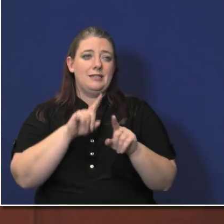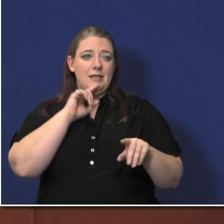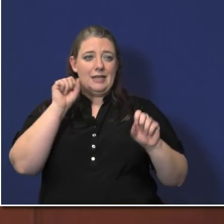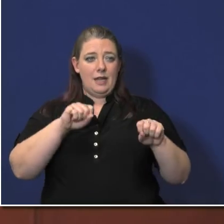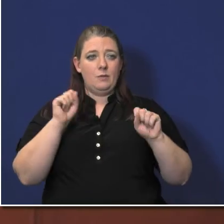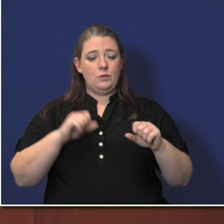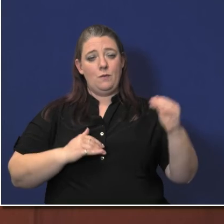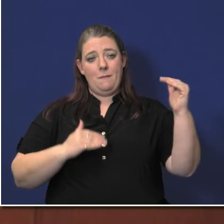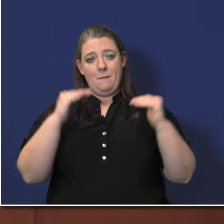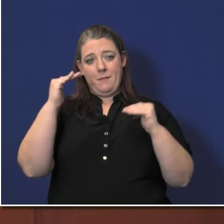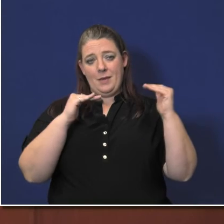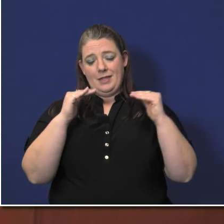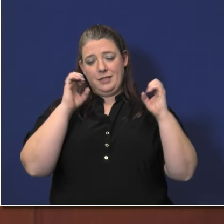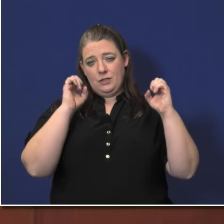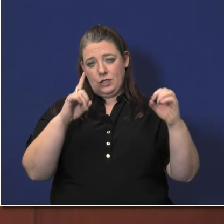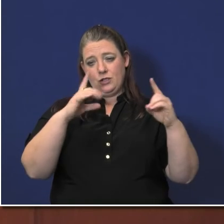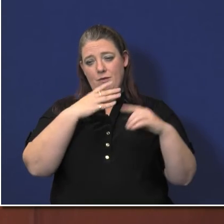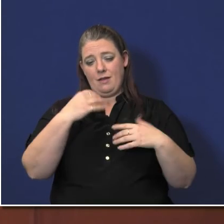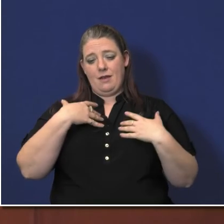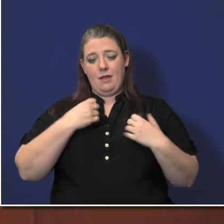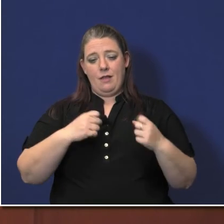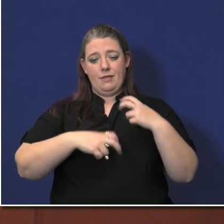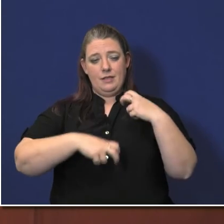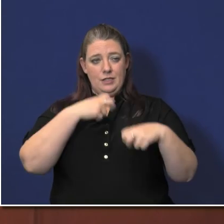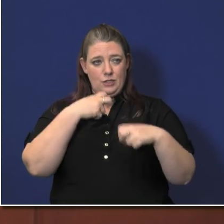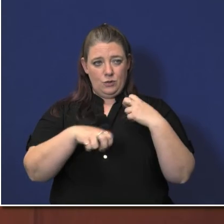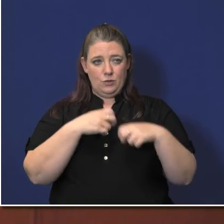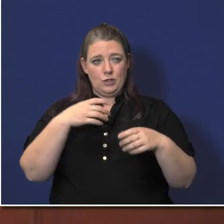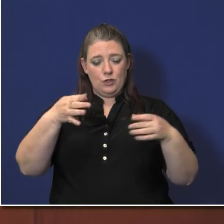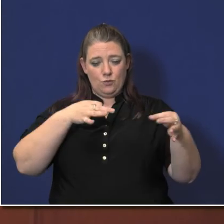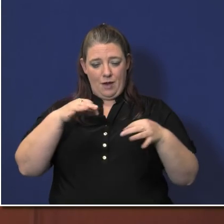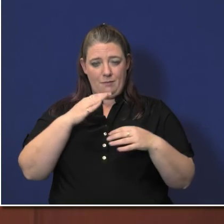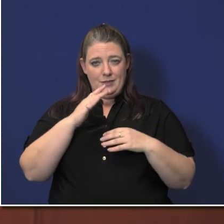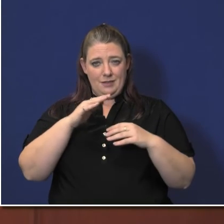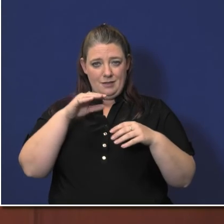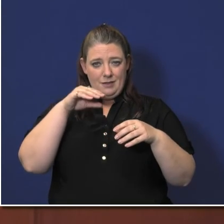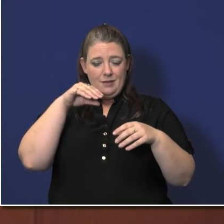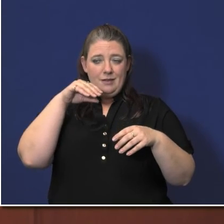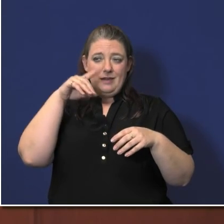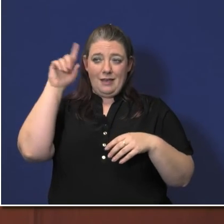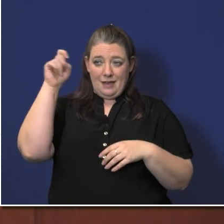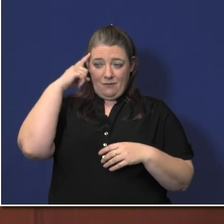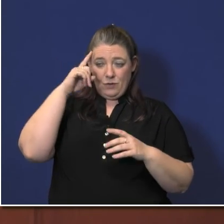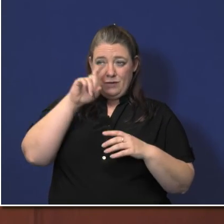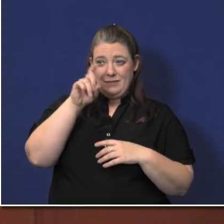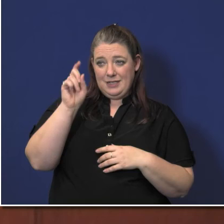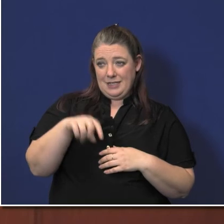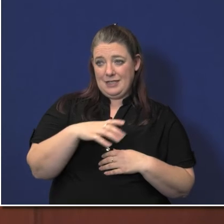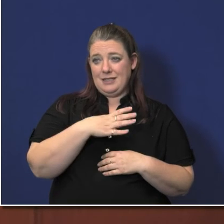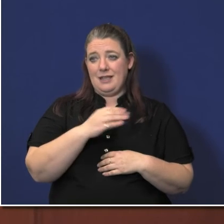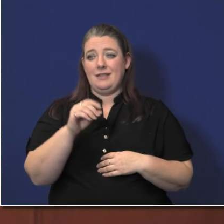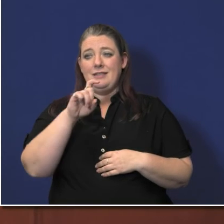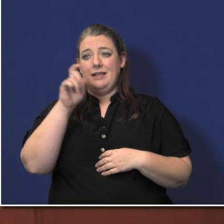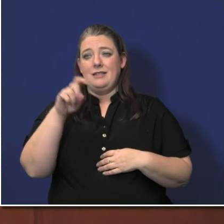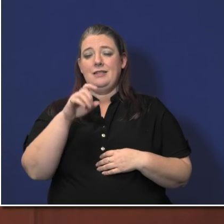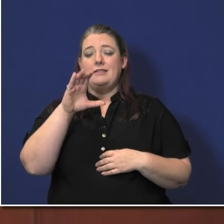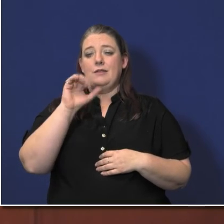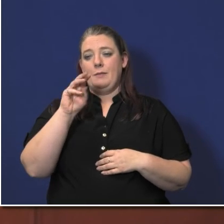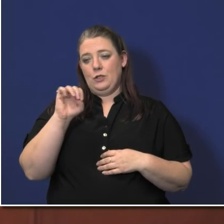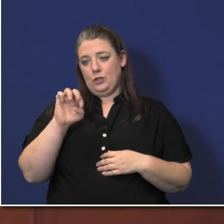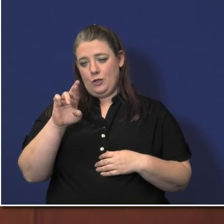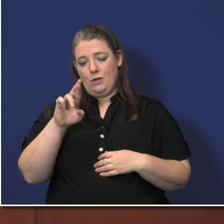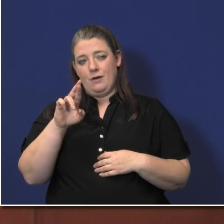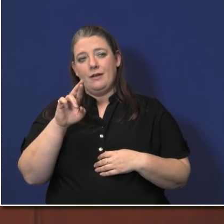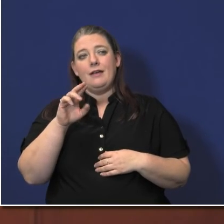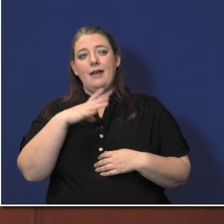the educational, health, and economic issues described above, the Governor of Texas, the Texas Commissioner of Education, and the